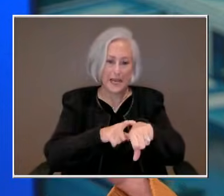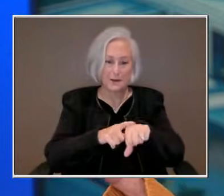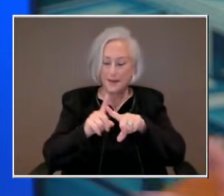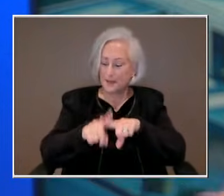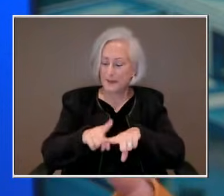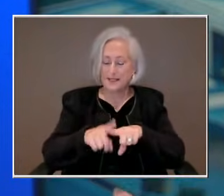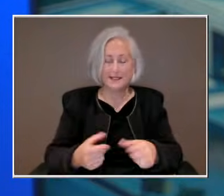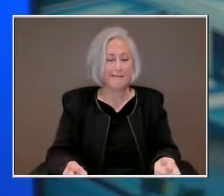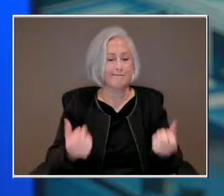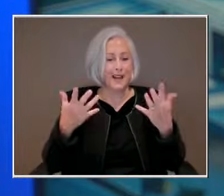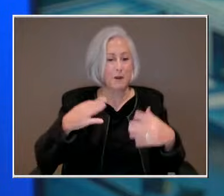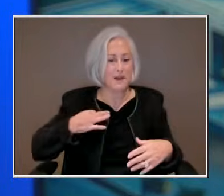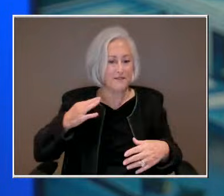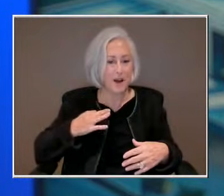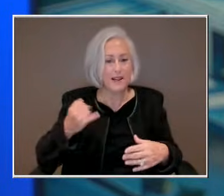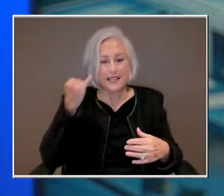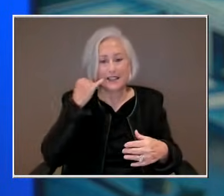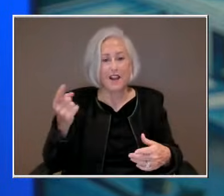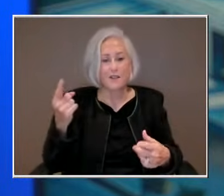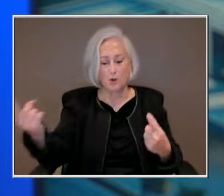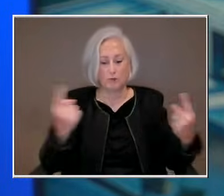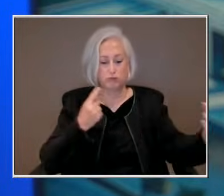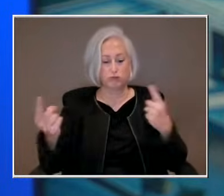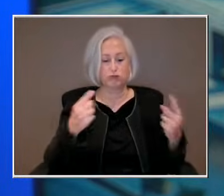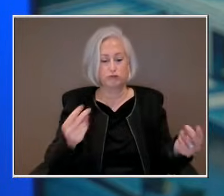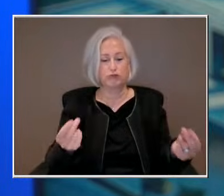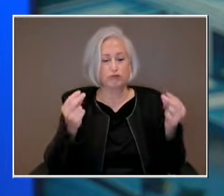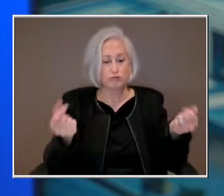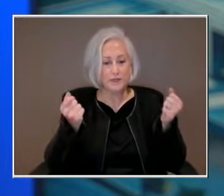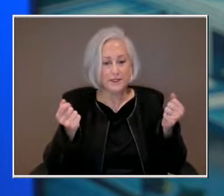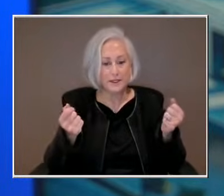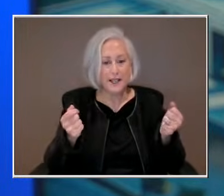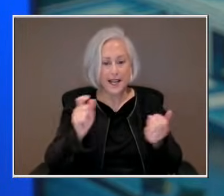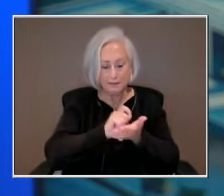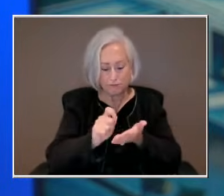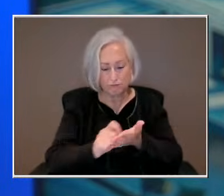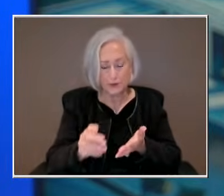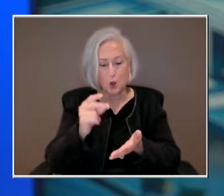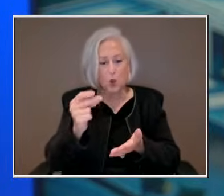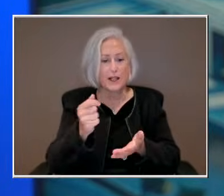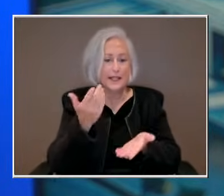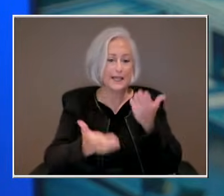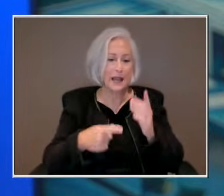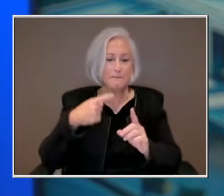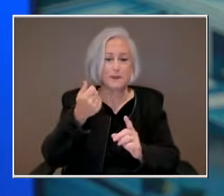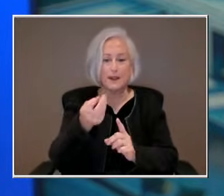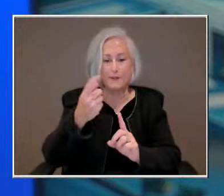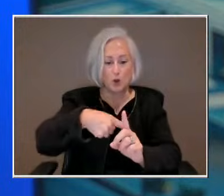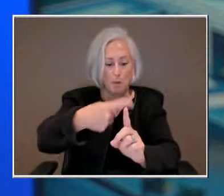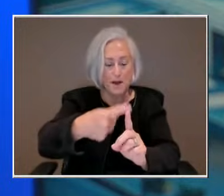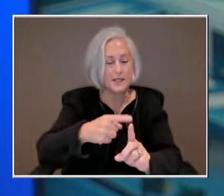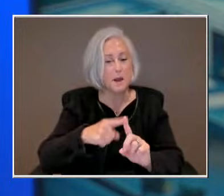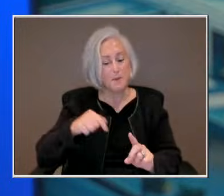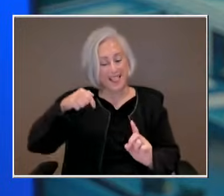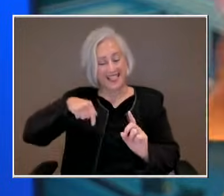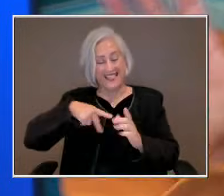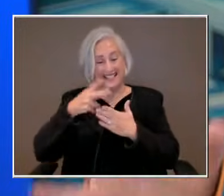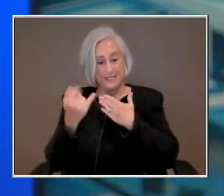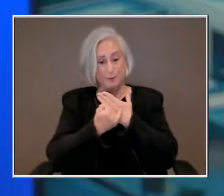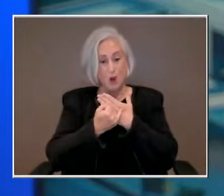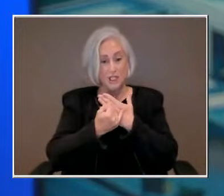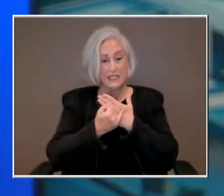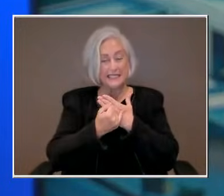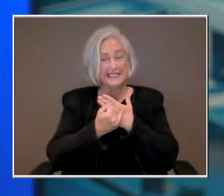If everybody runs in and we get it collected and written up quickly, it could be months. But for a project like this, usually